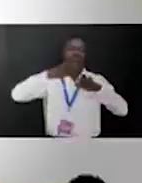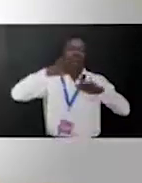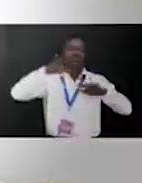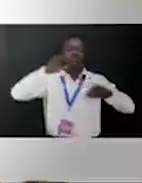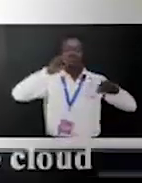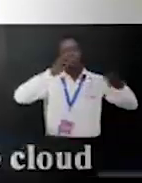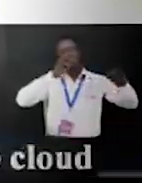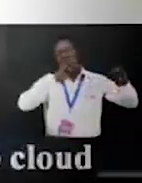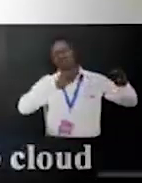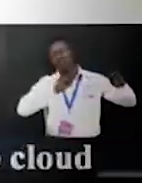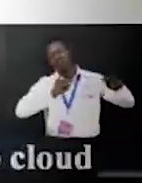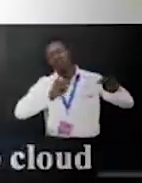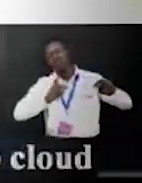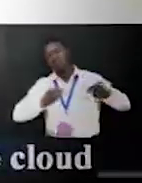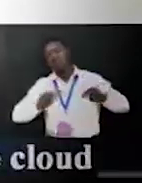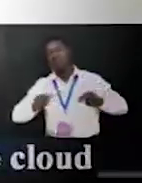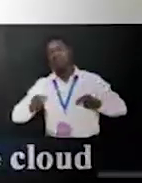moving.